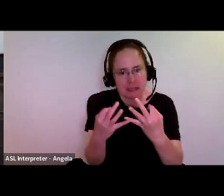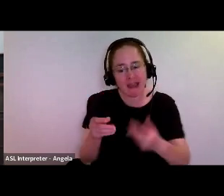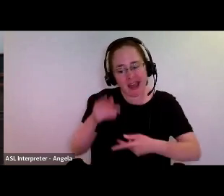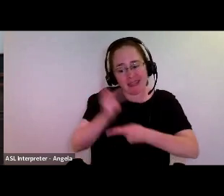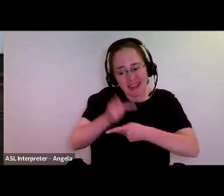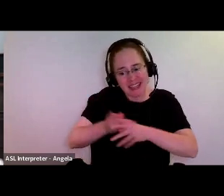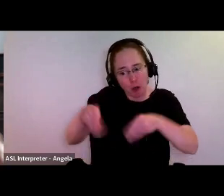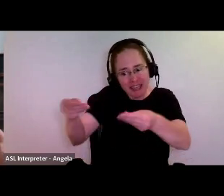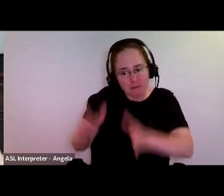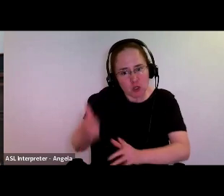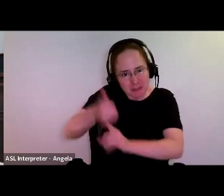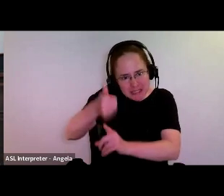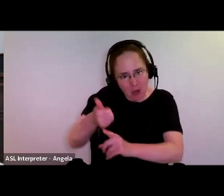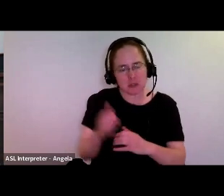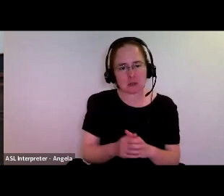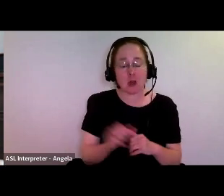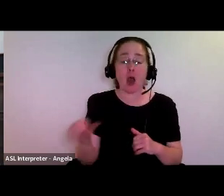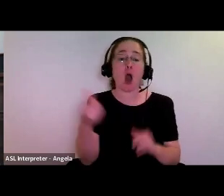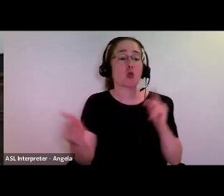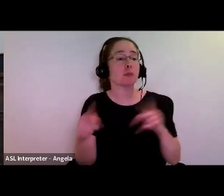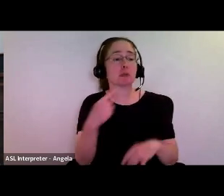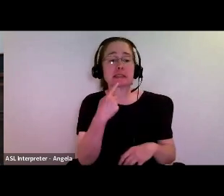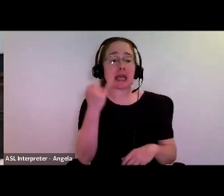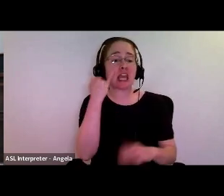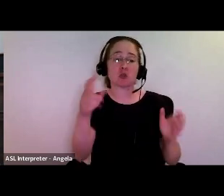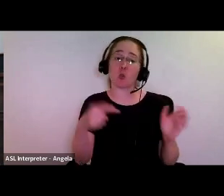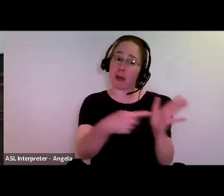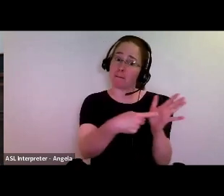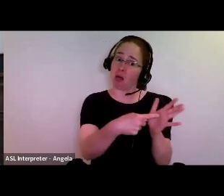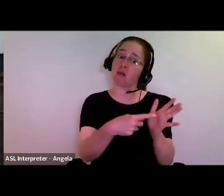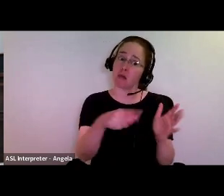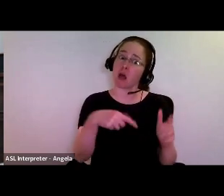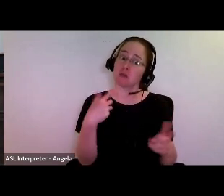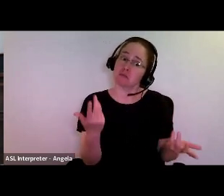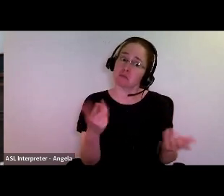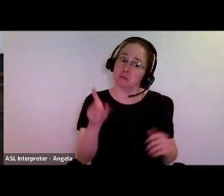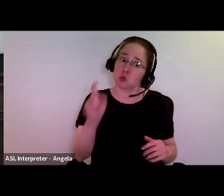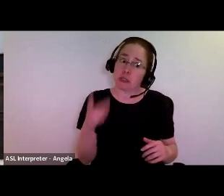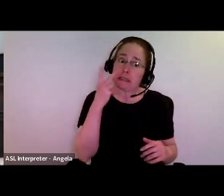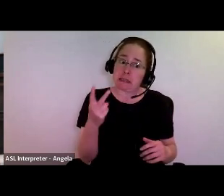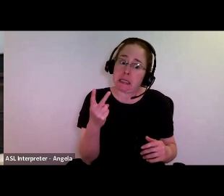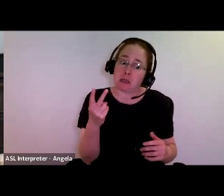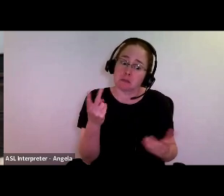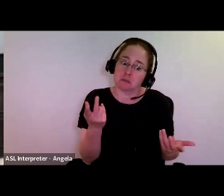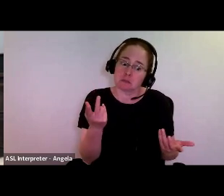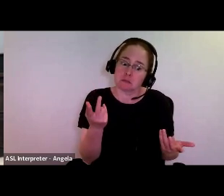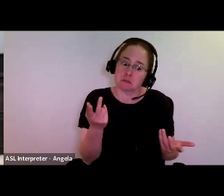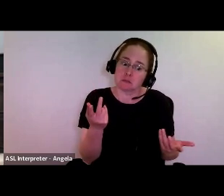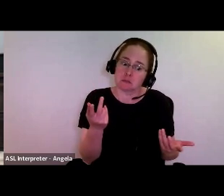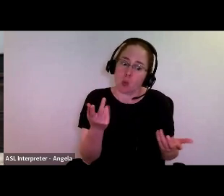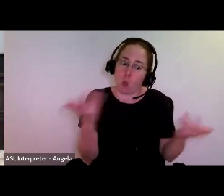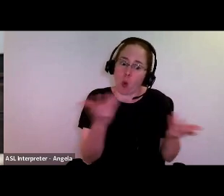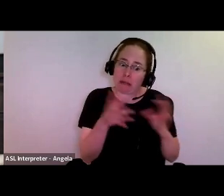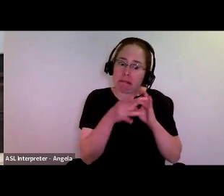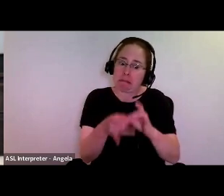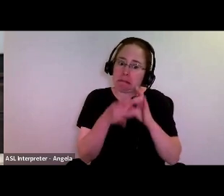caregivers themselves. There are others that say, well, if you want to bill for it, then you better see if you can find that next step